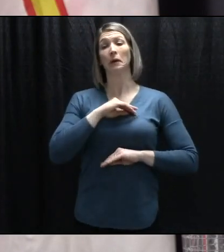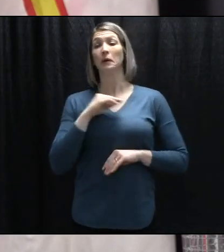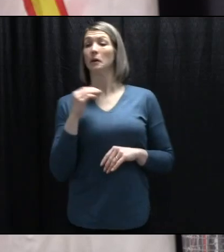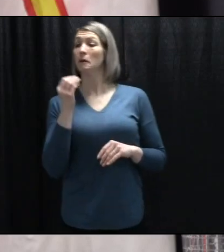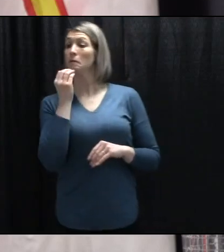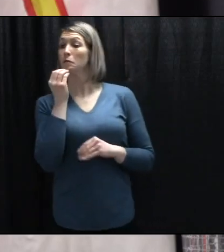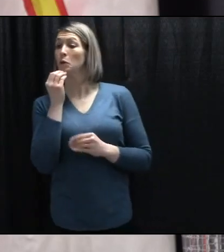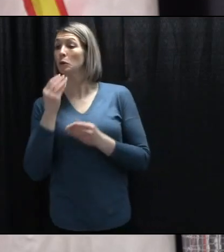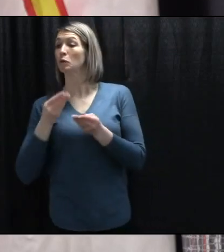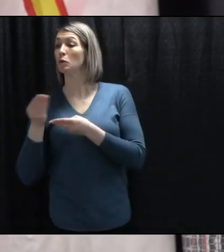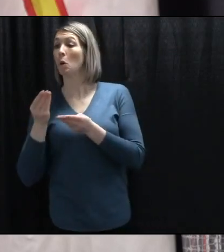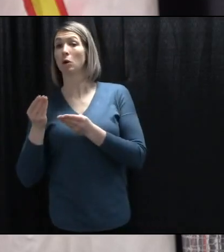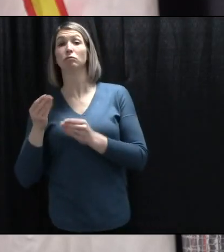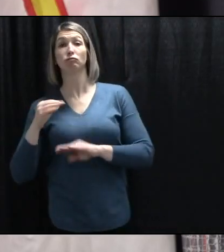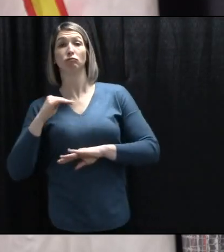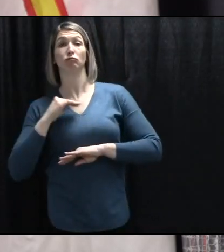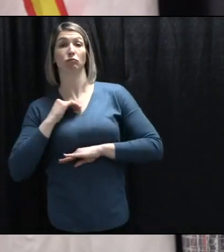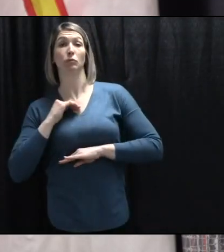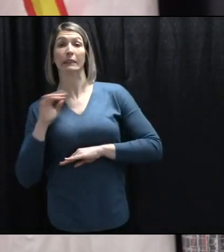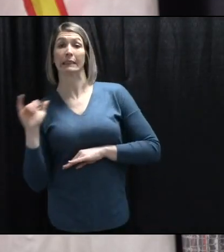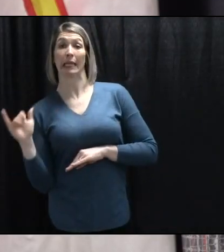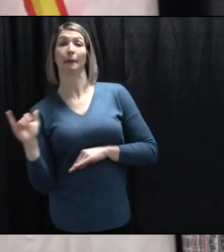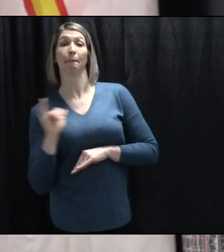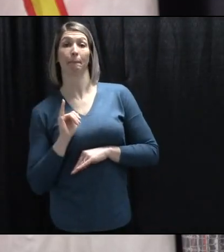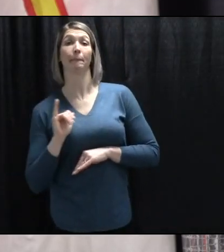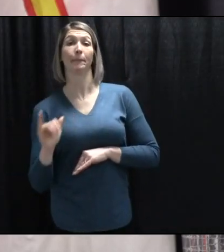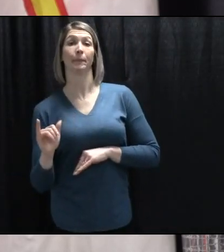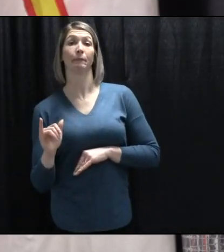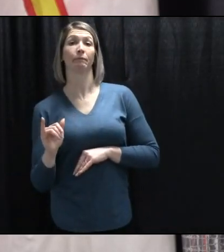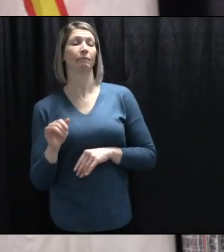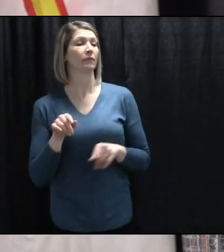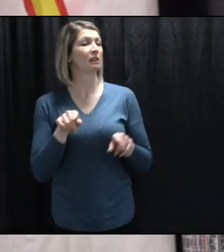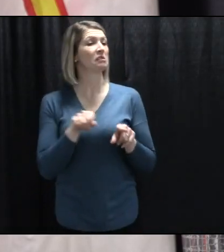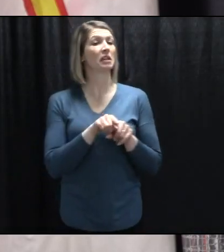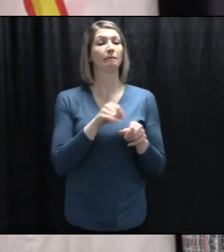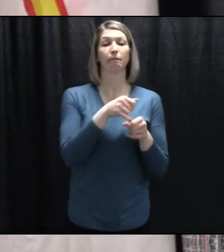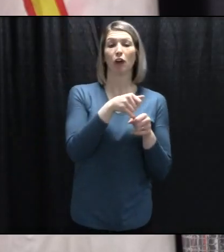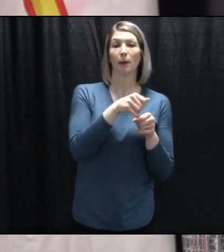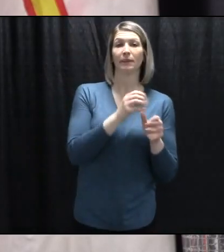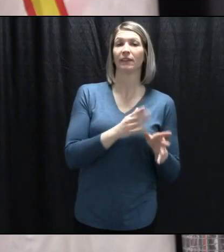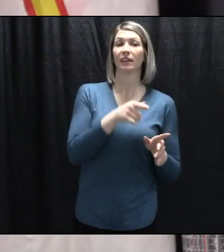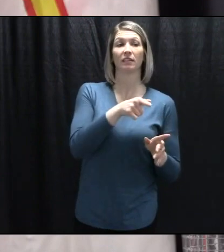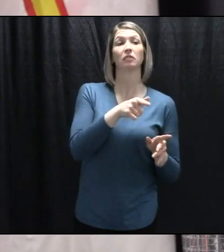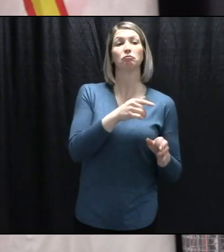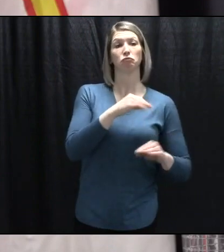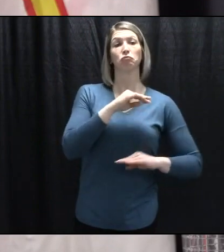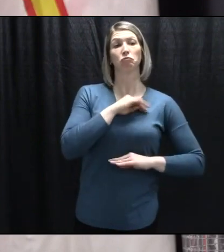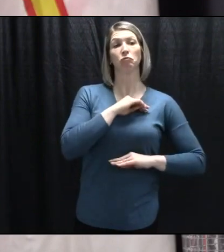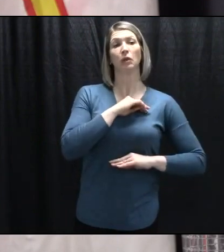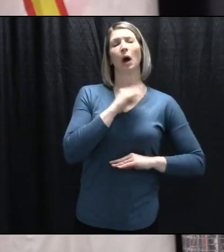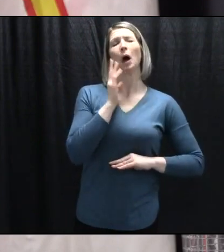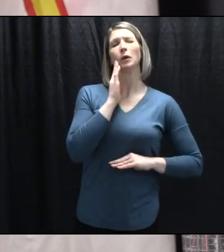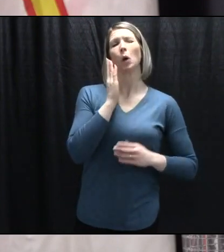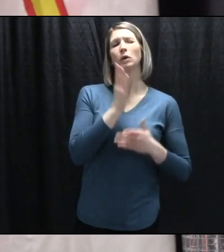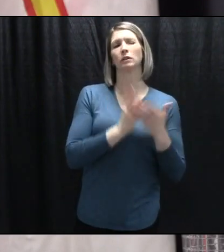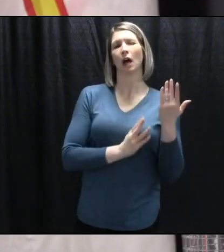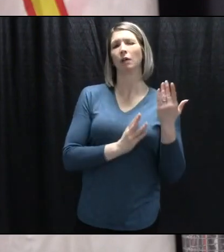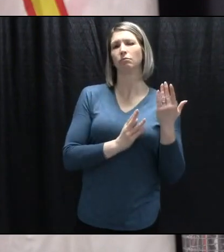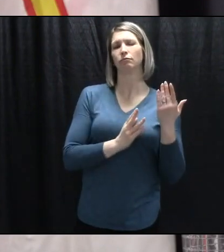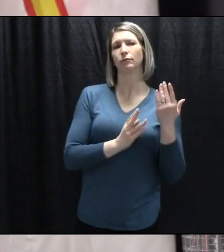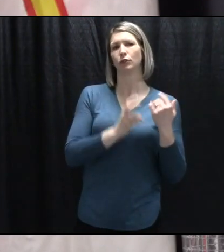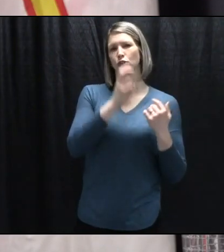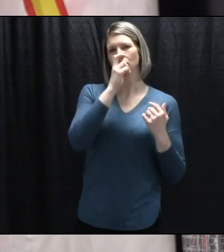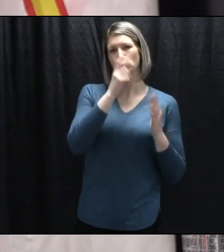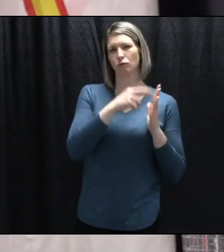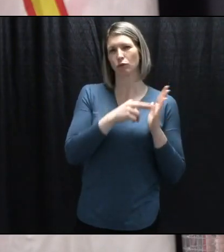telling me, and likewise with our with pharmacies and so on, that even though we've seen some restrictions placed